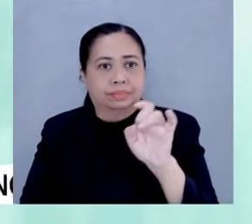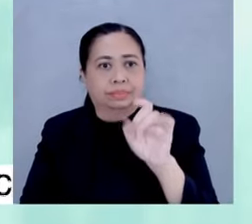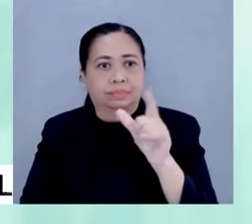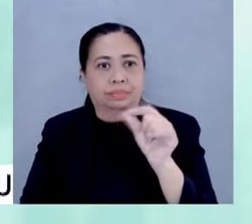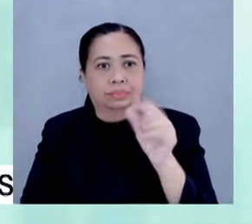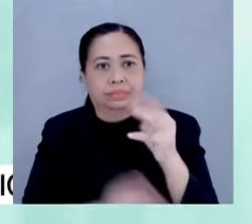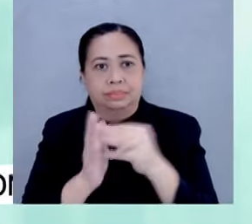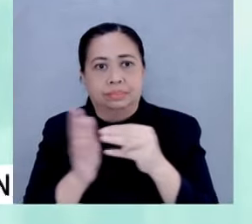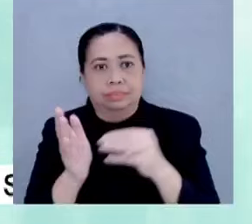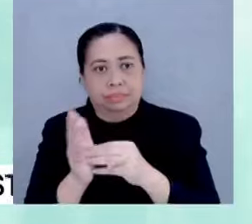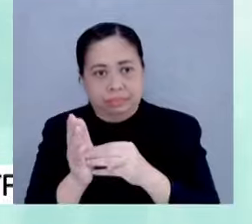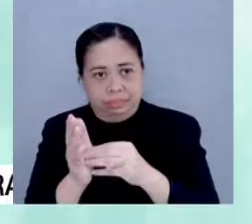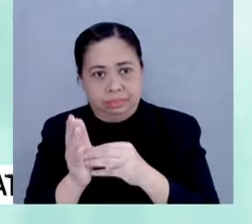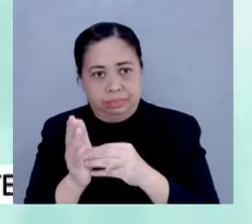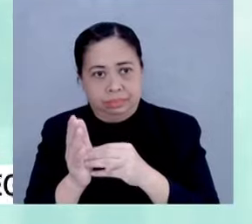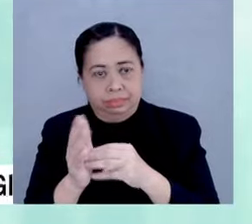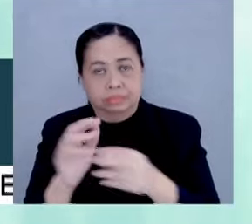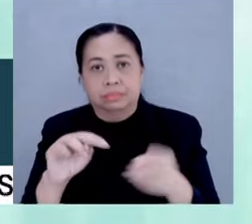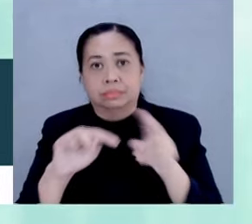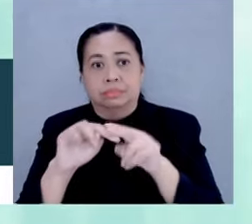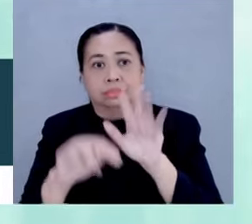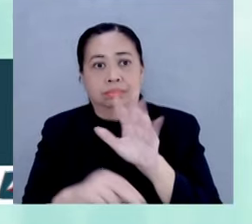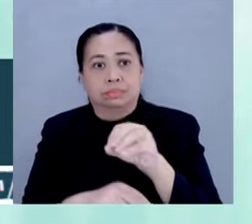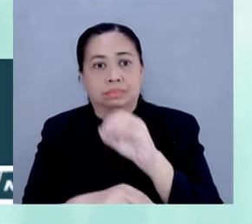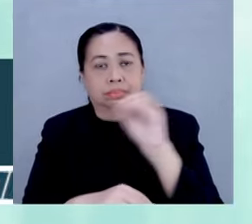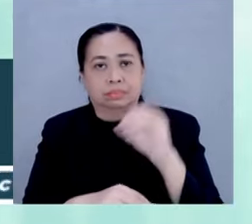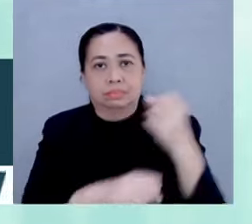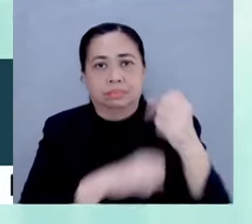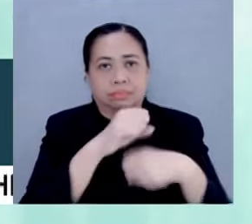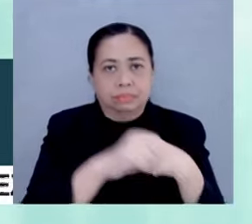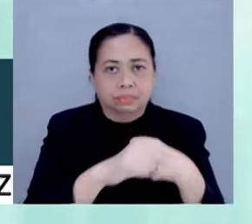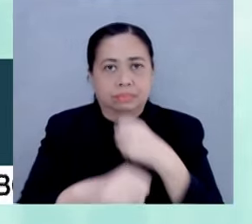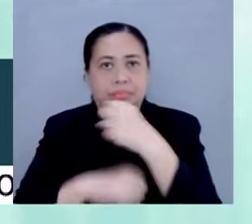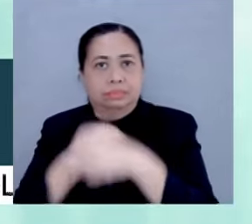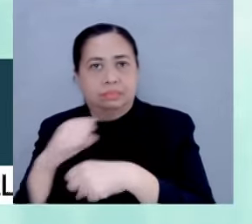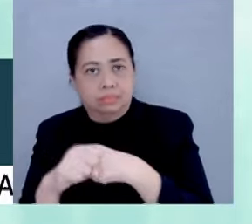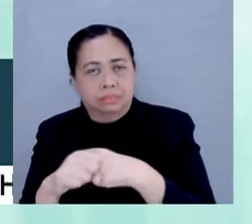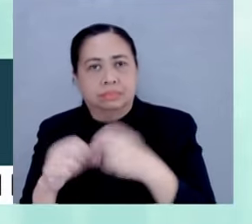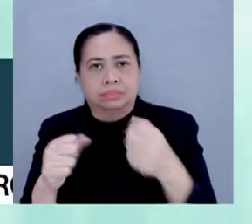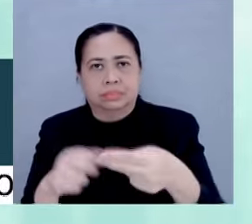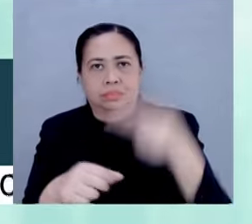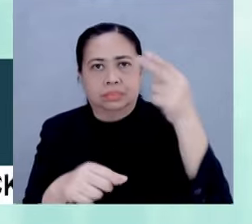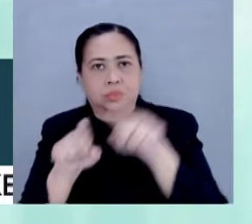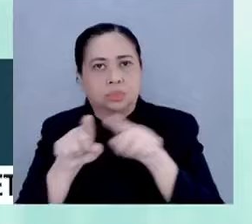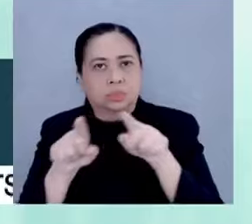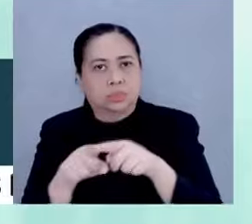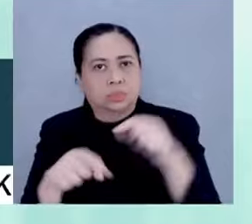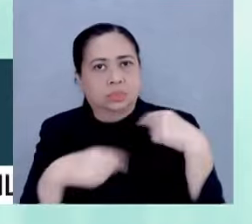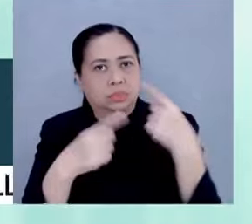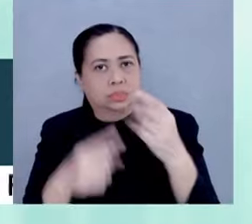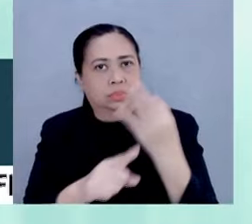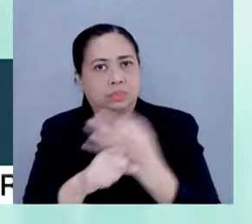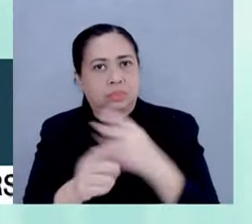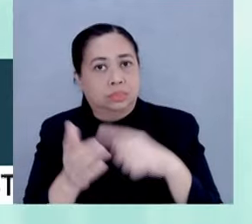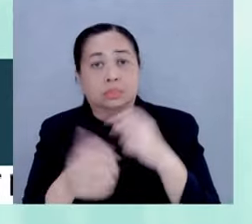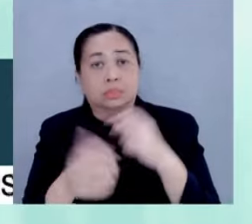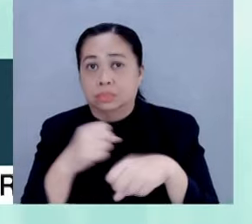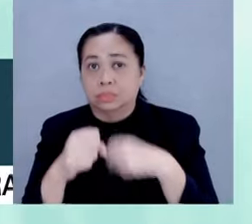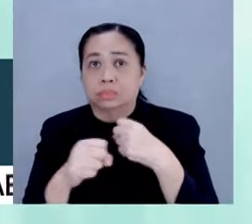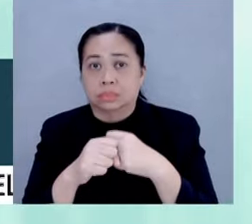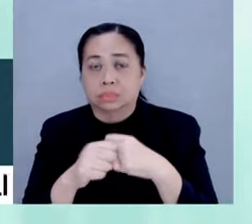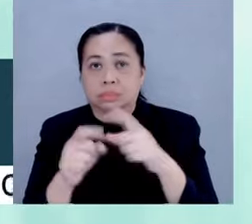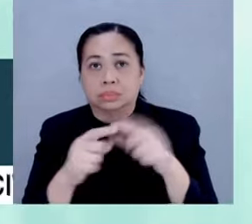million, up 5.5% year-on-year. Now, it was also the highest figure recorded since February this year. This